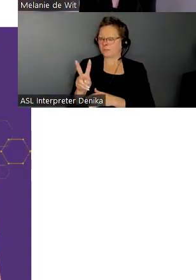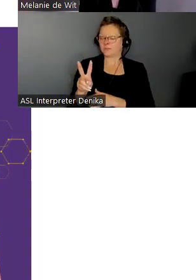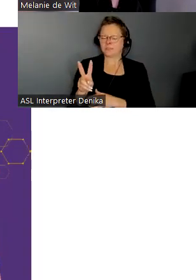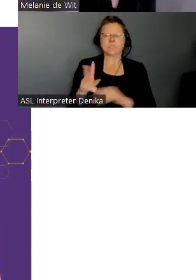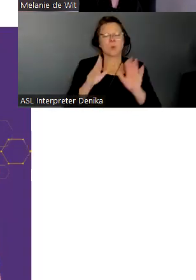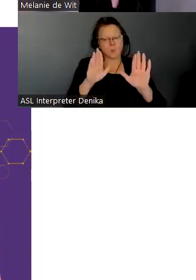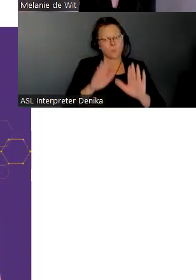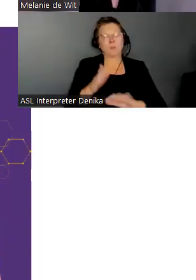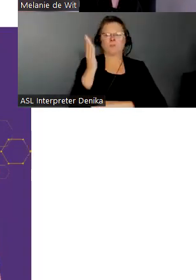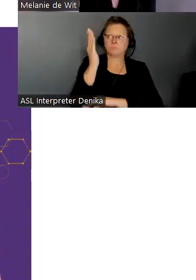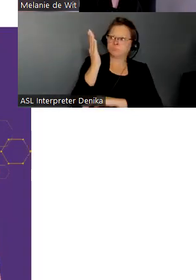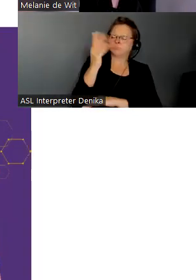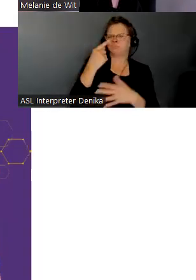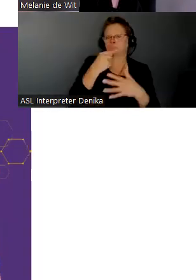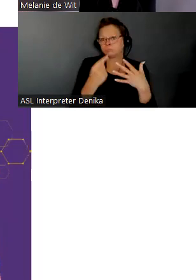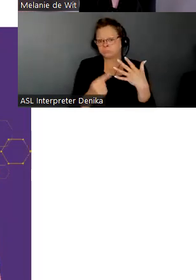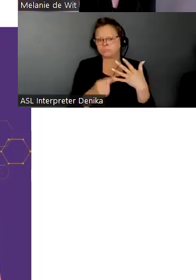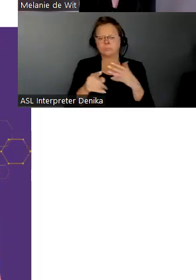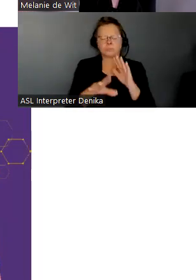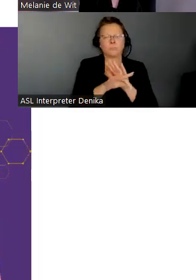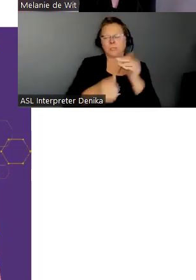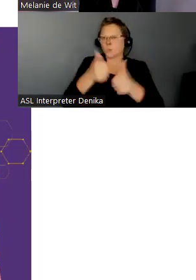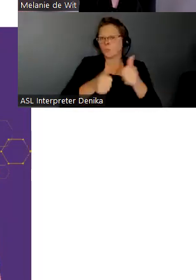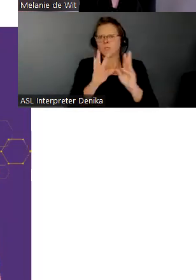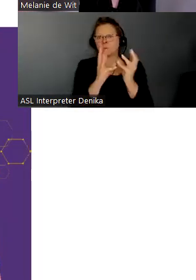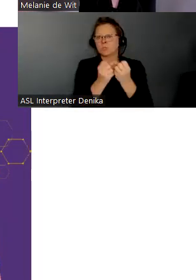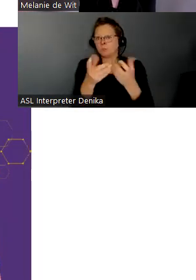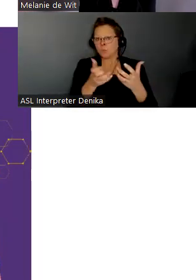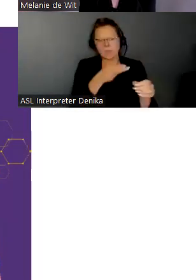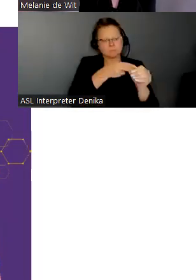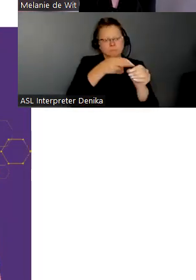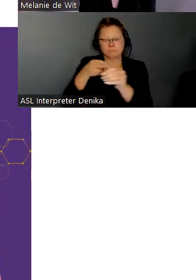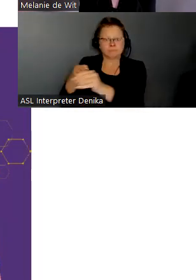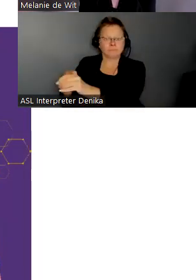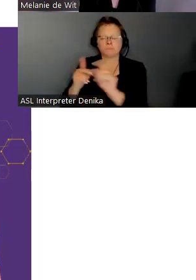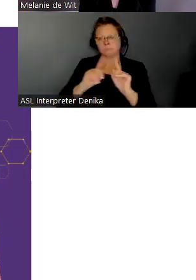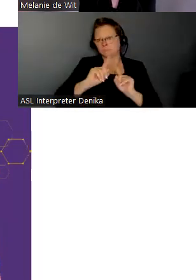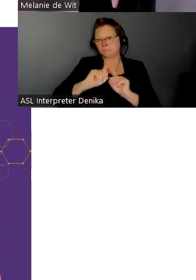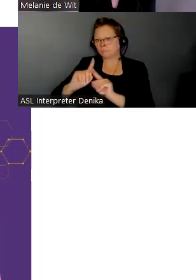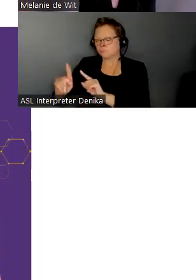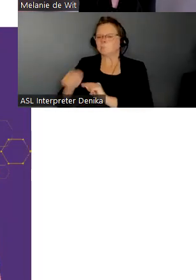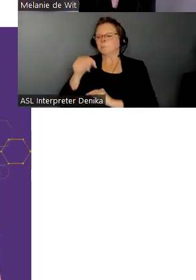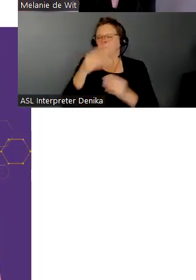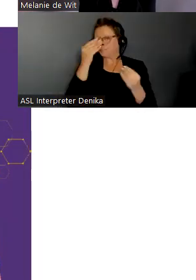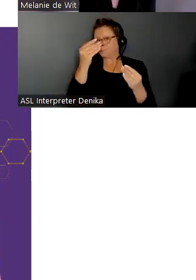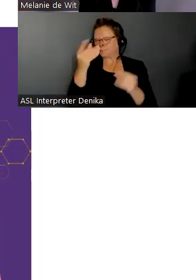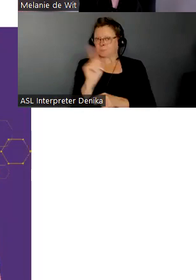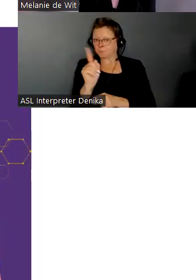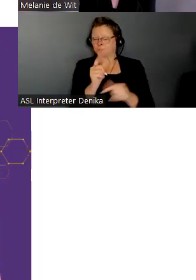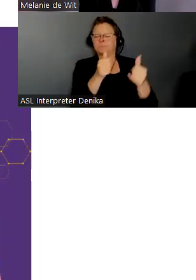speakers where you can choose those sessions that you want to attend as well. And all this information will be posted hopefully